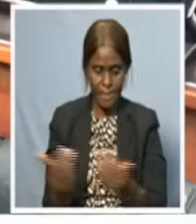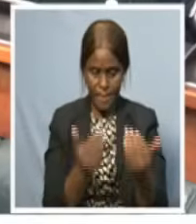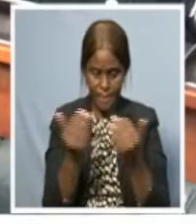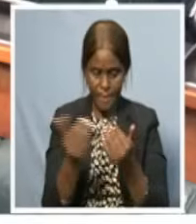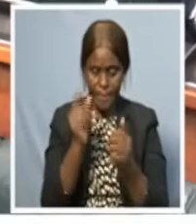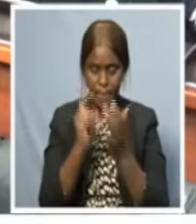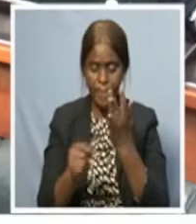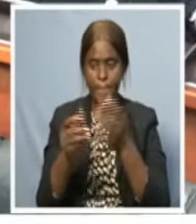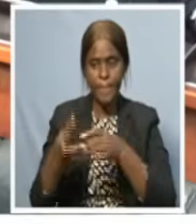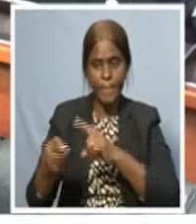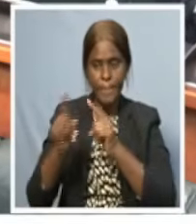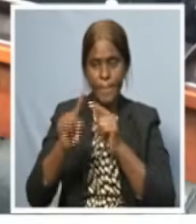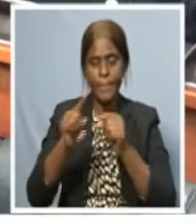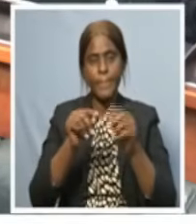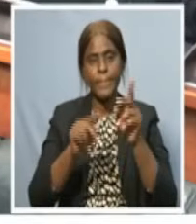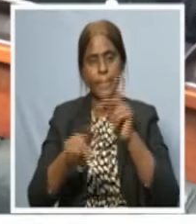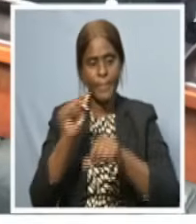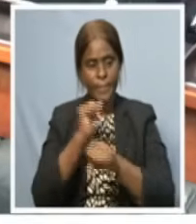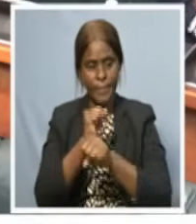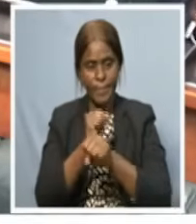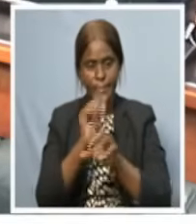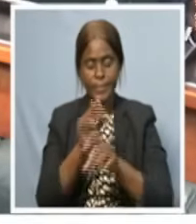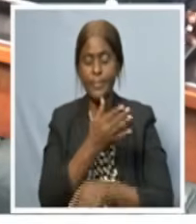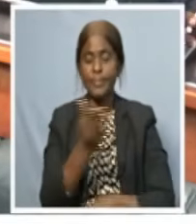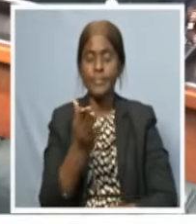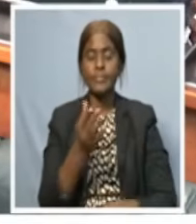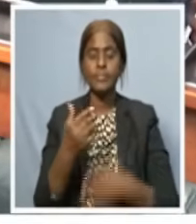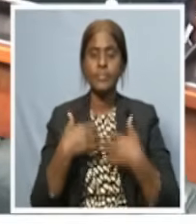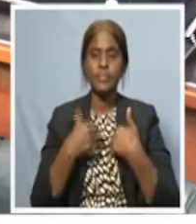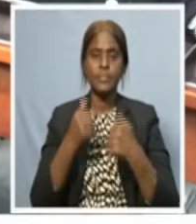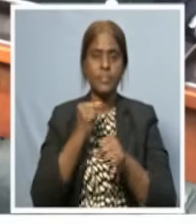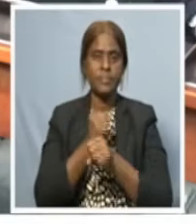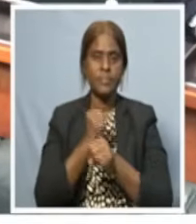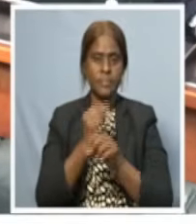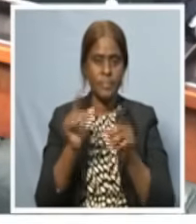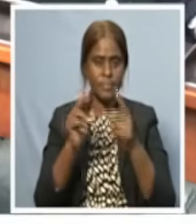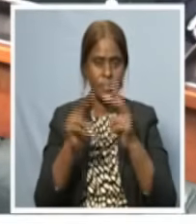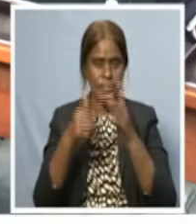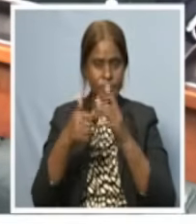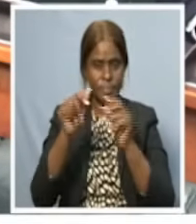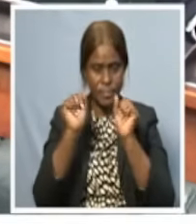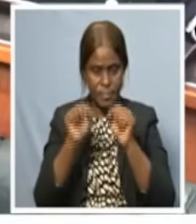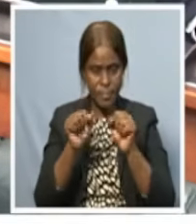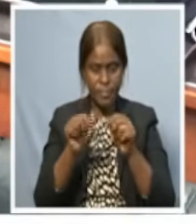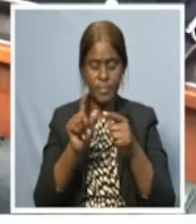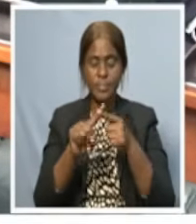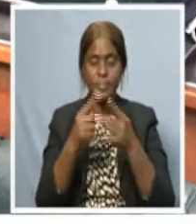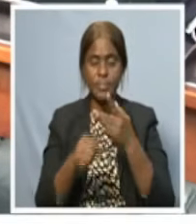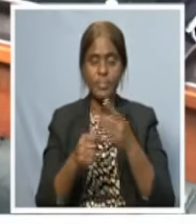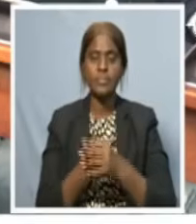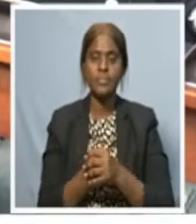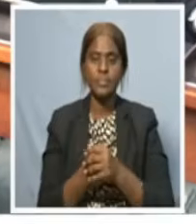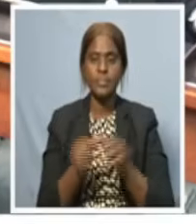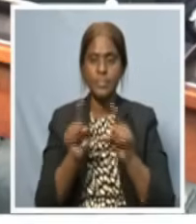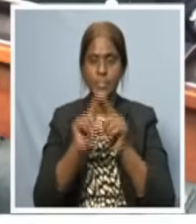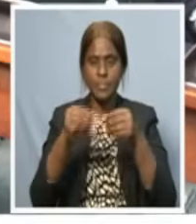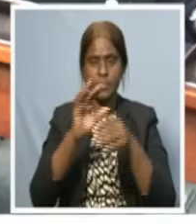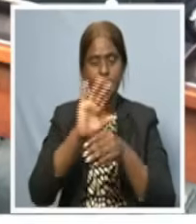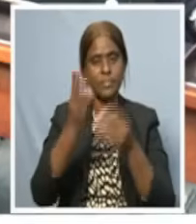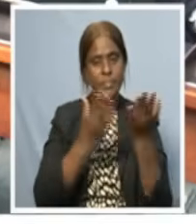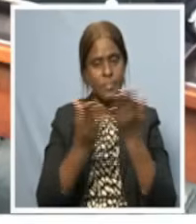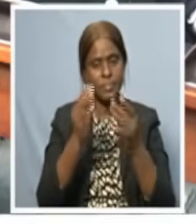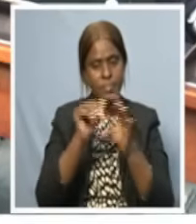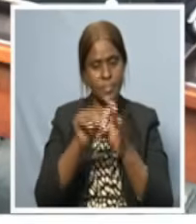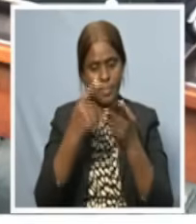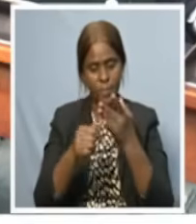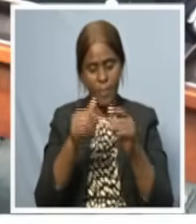minibus that can be ferrying such kind of health workers so that they're able to offer their